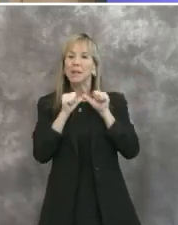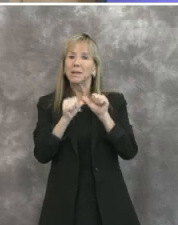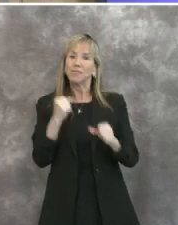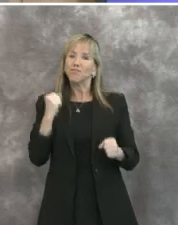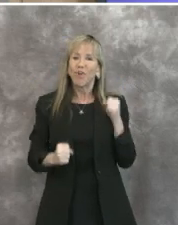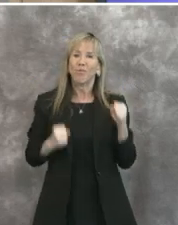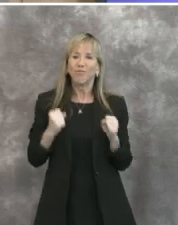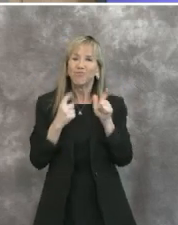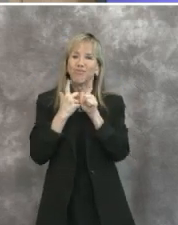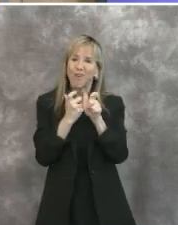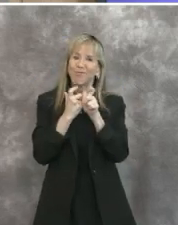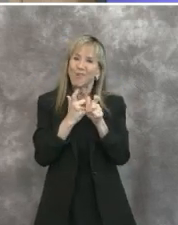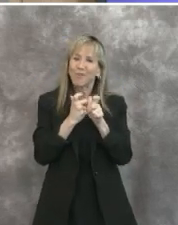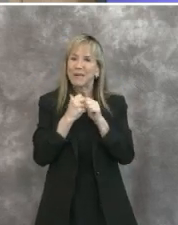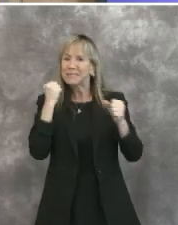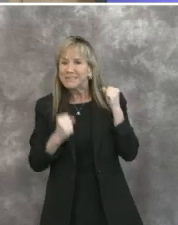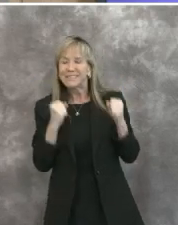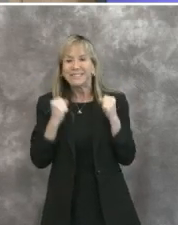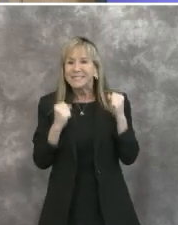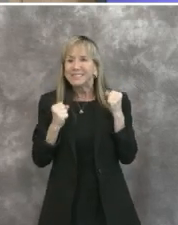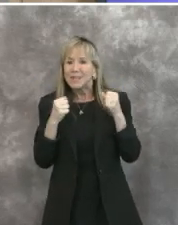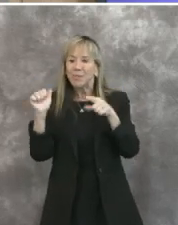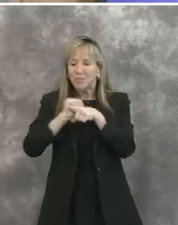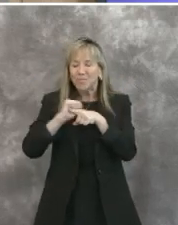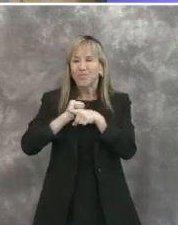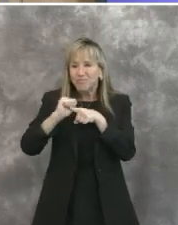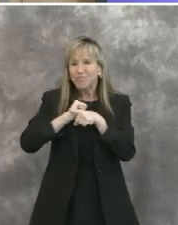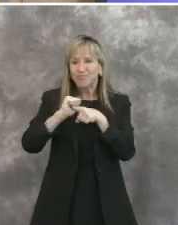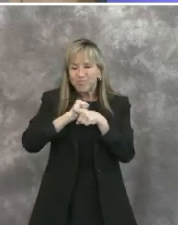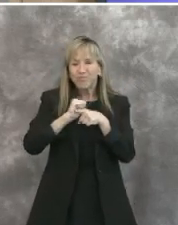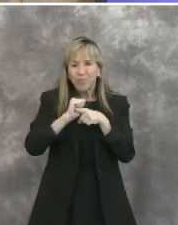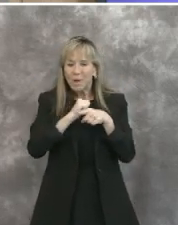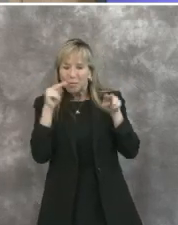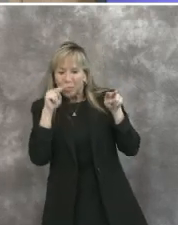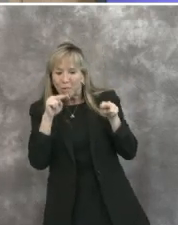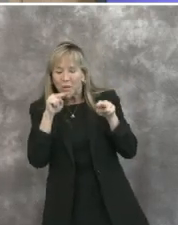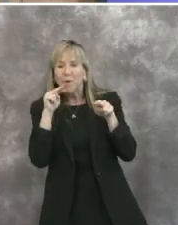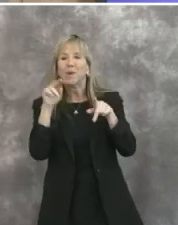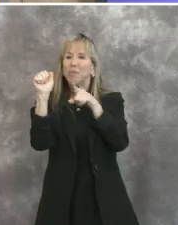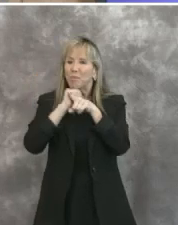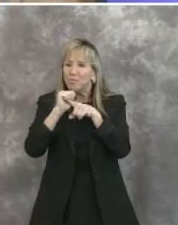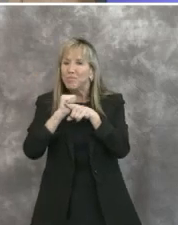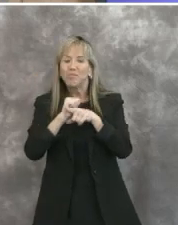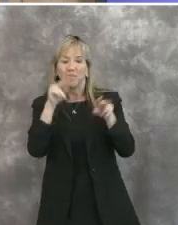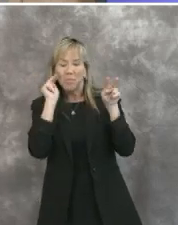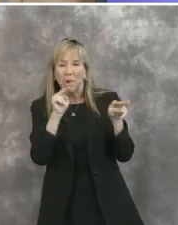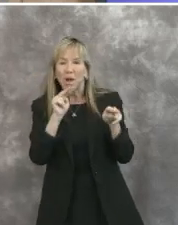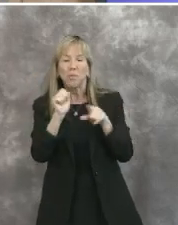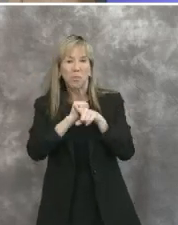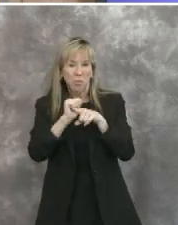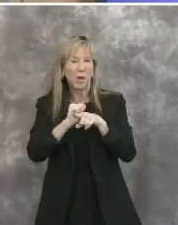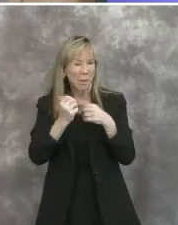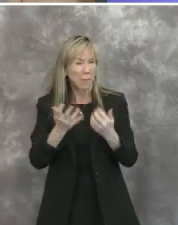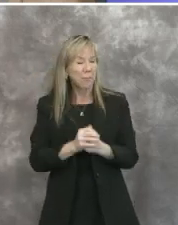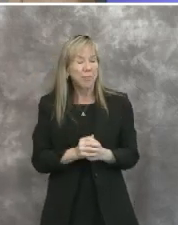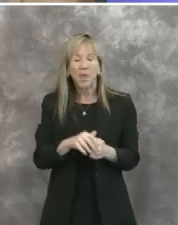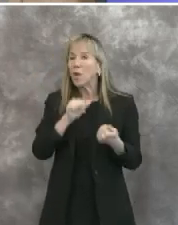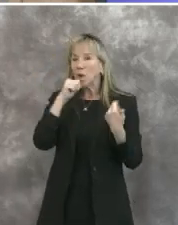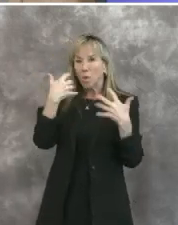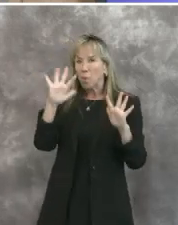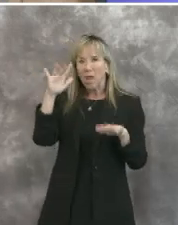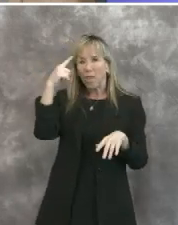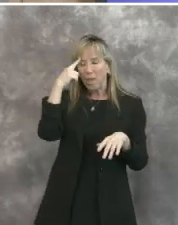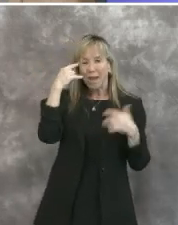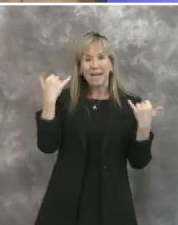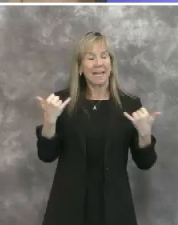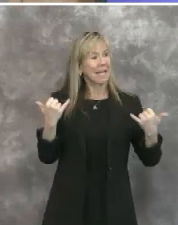is a condition that we continue to treat. It is something that we continue to monitor daily. Instead of viewing our position now as the beginning